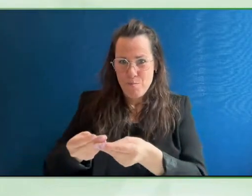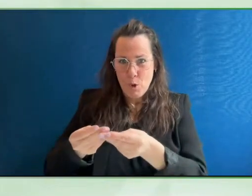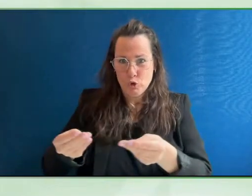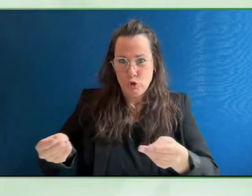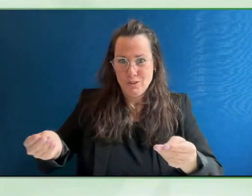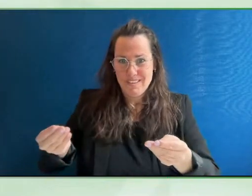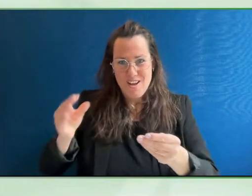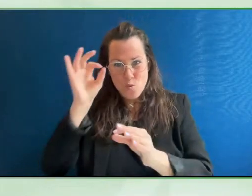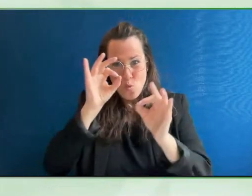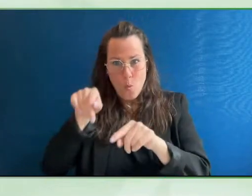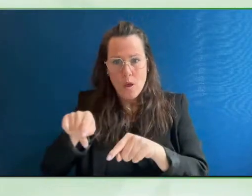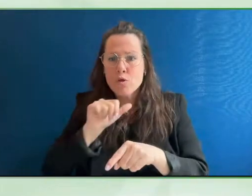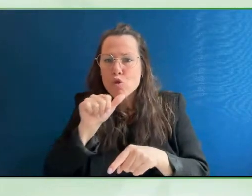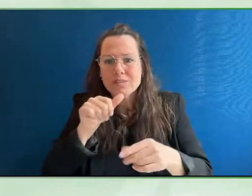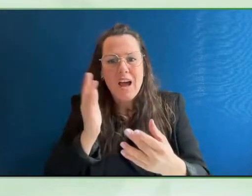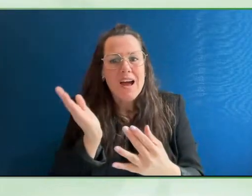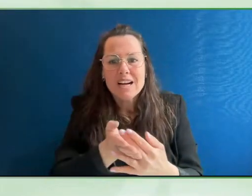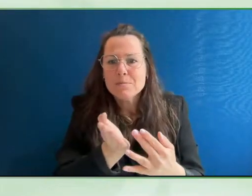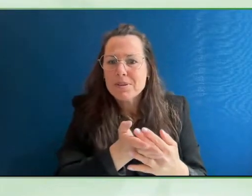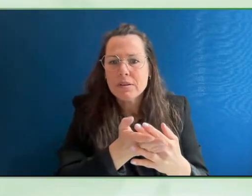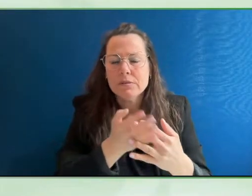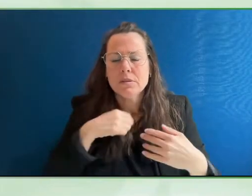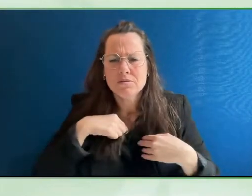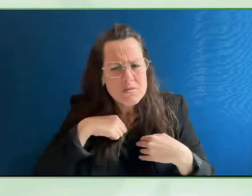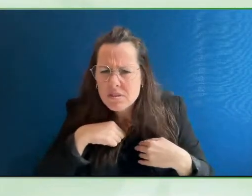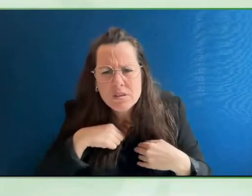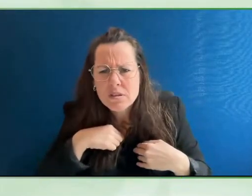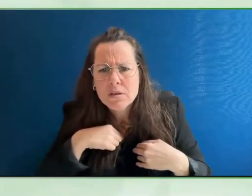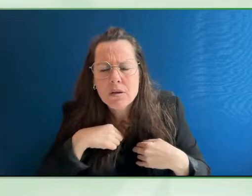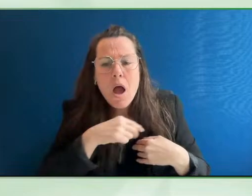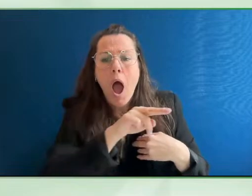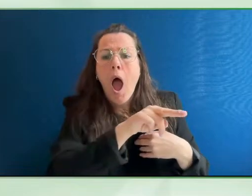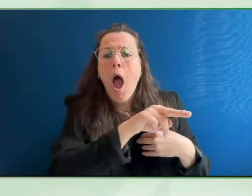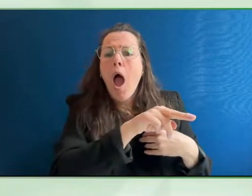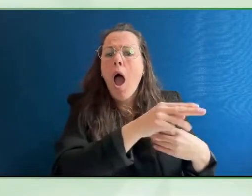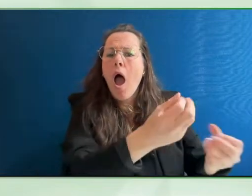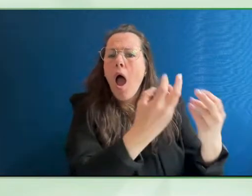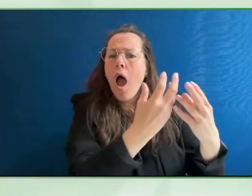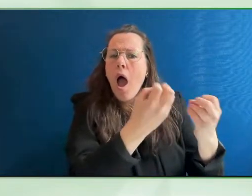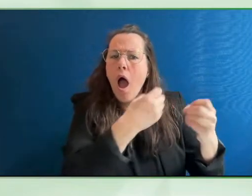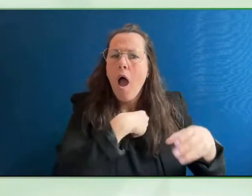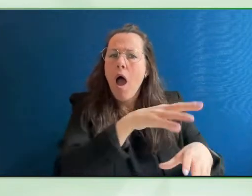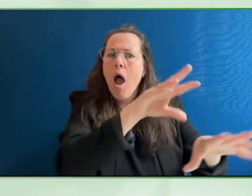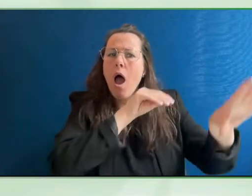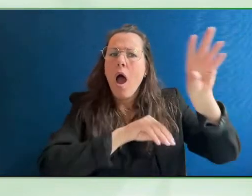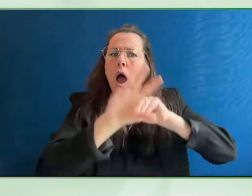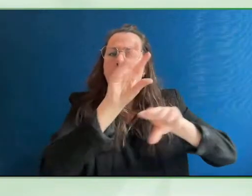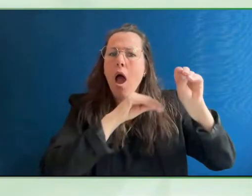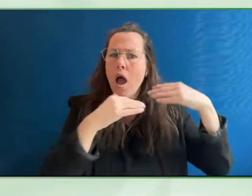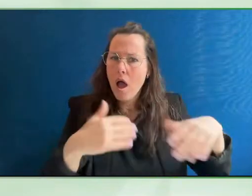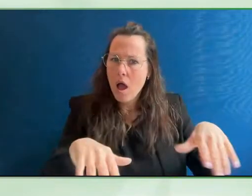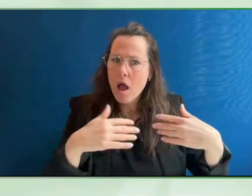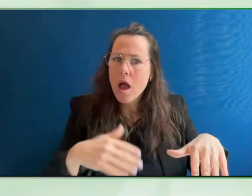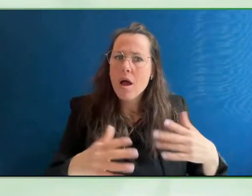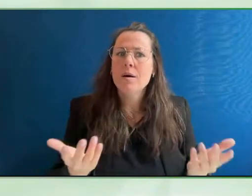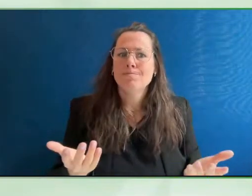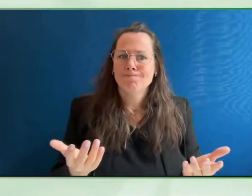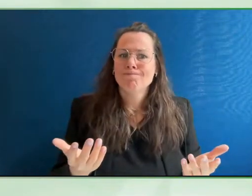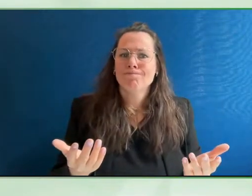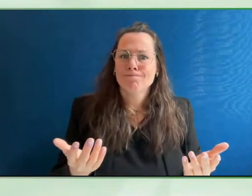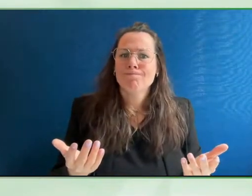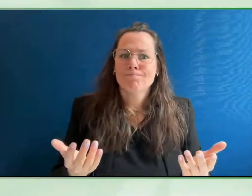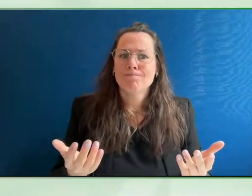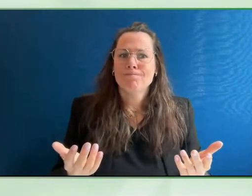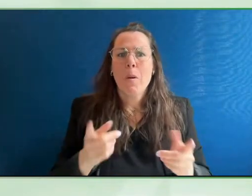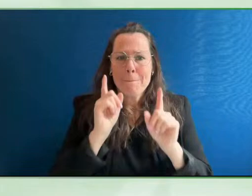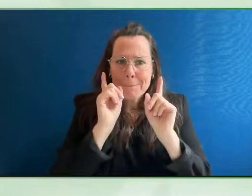and lectures, etc. But really the film creates this aha moment. That's where everything